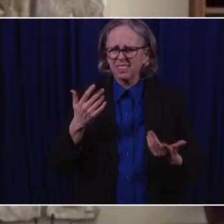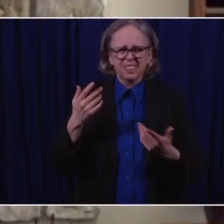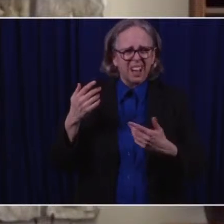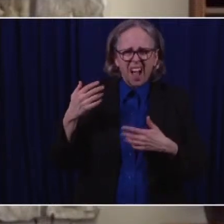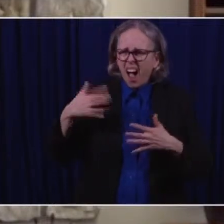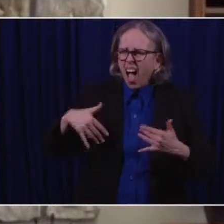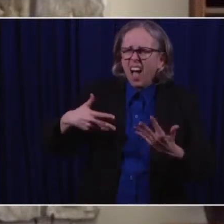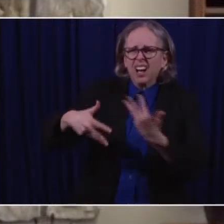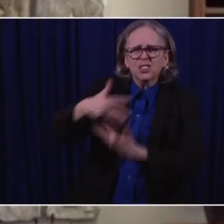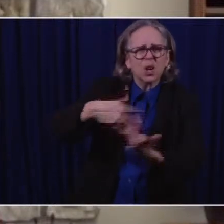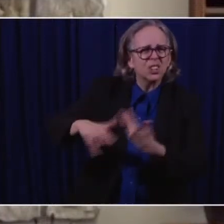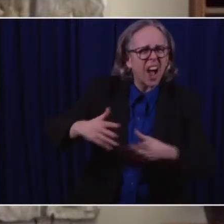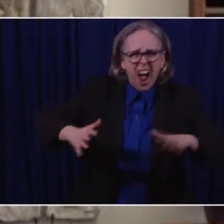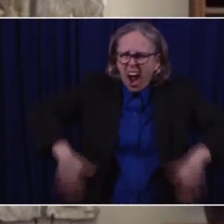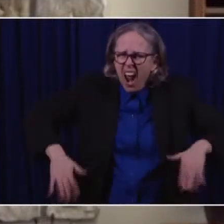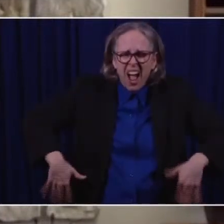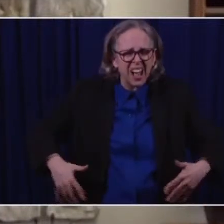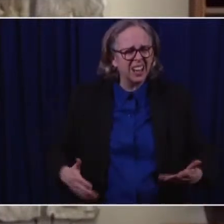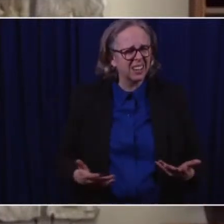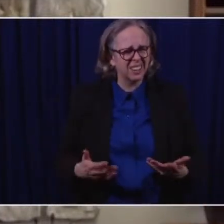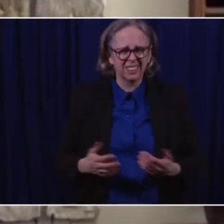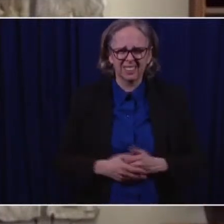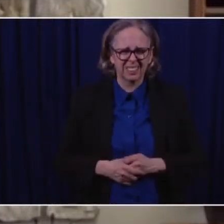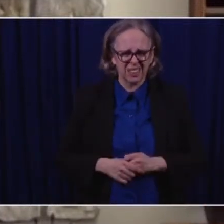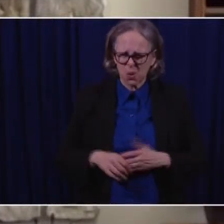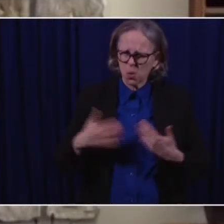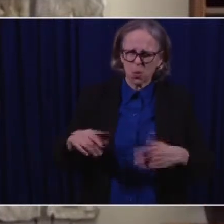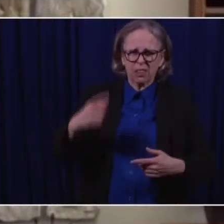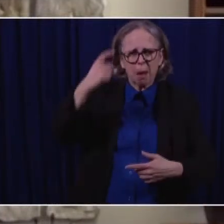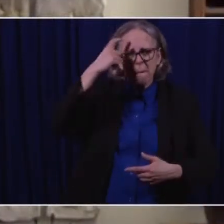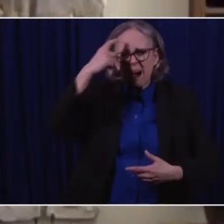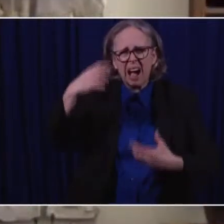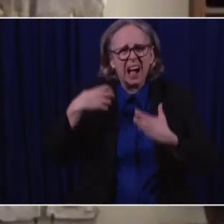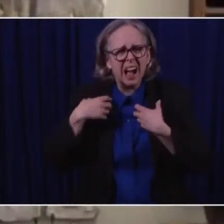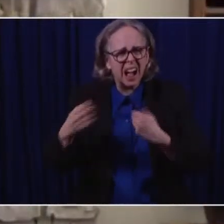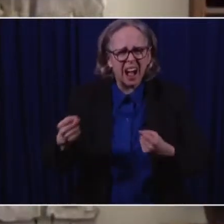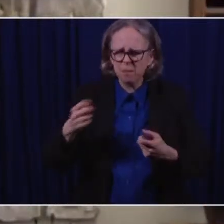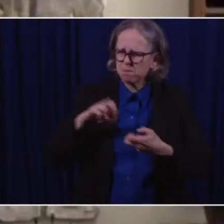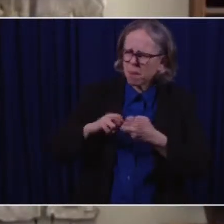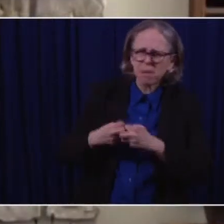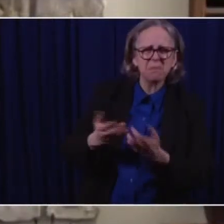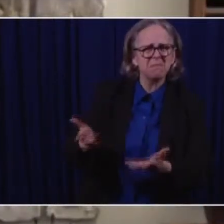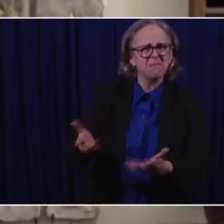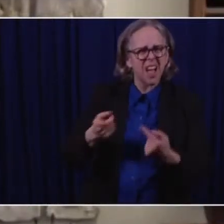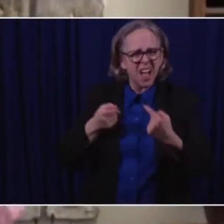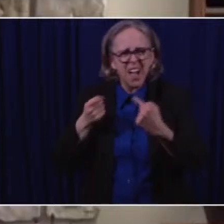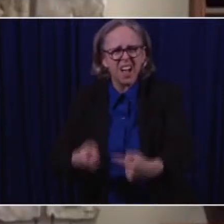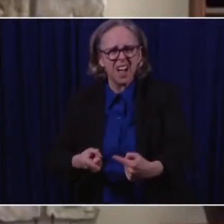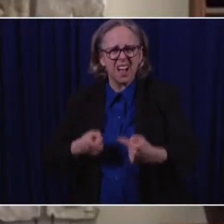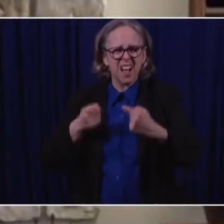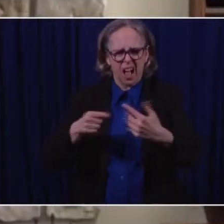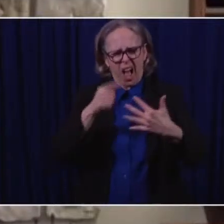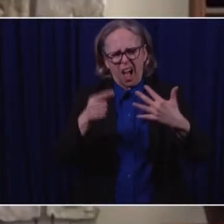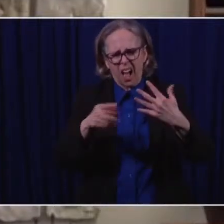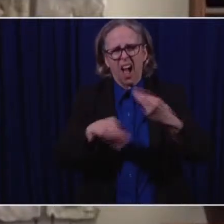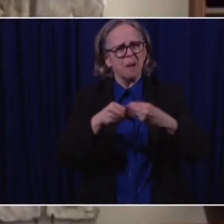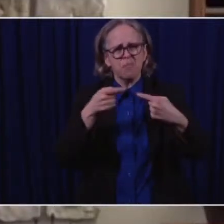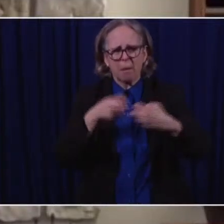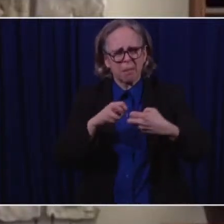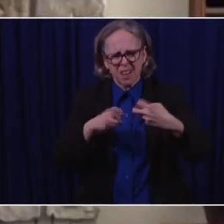Some children are having mental health problems because of this, and that's not to even talk about the